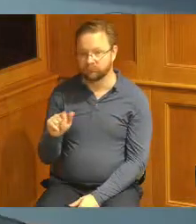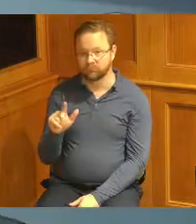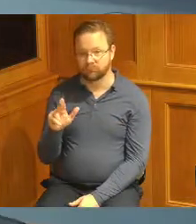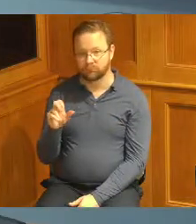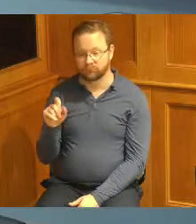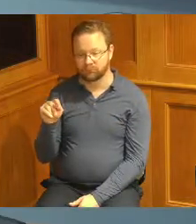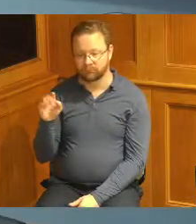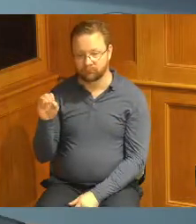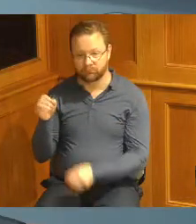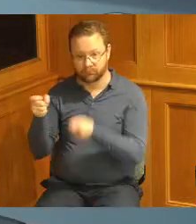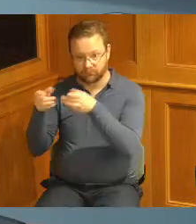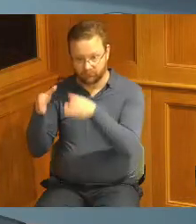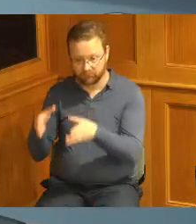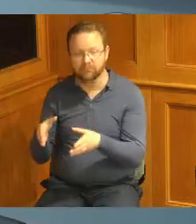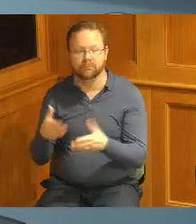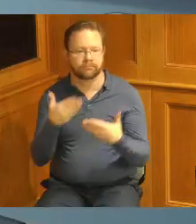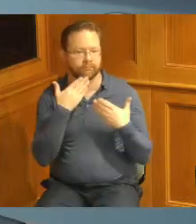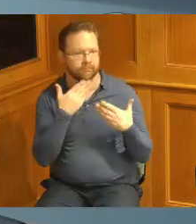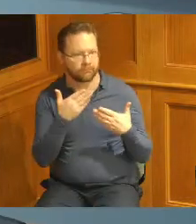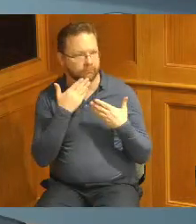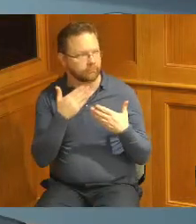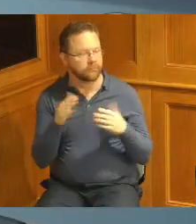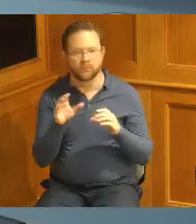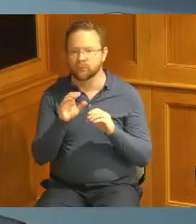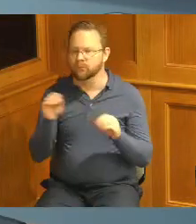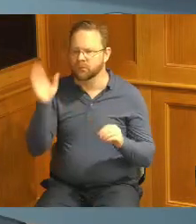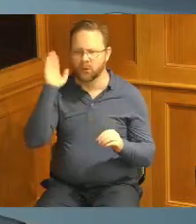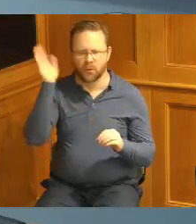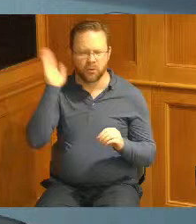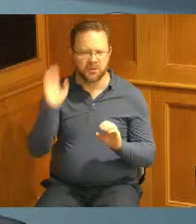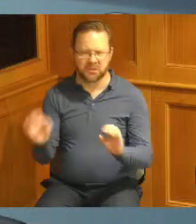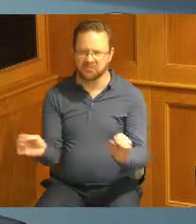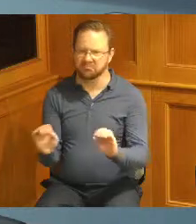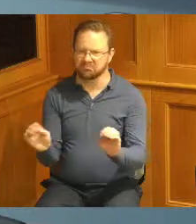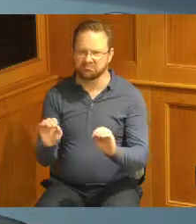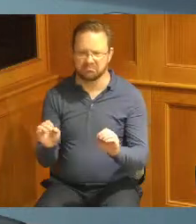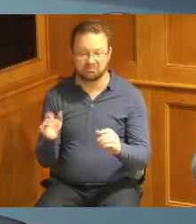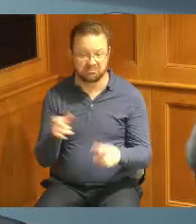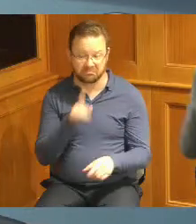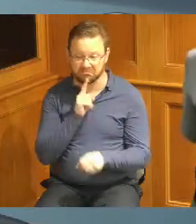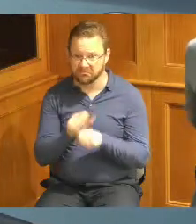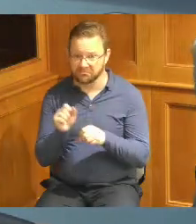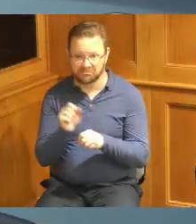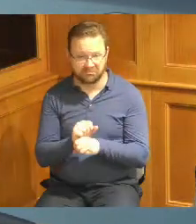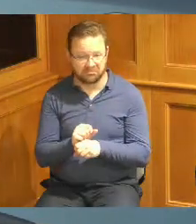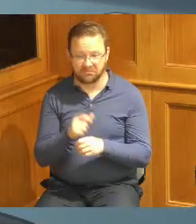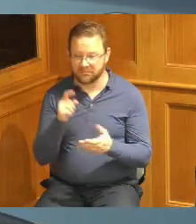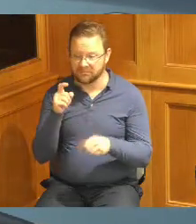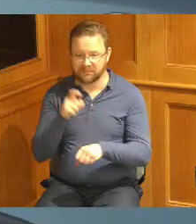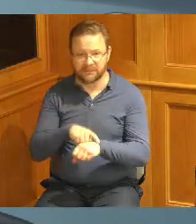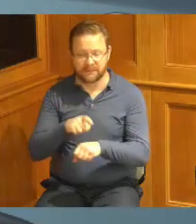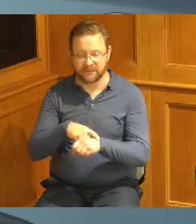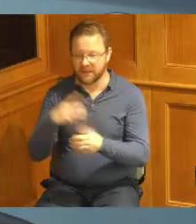Thank you, Commissioners. So there is no presentation for this item. This is literally just a time